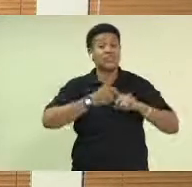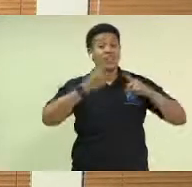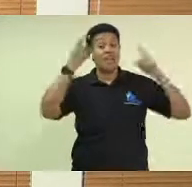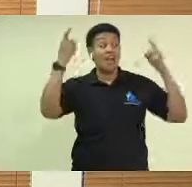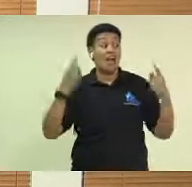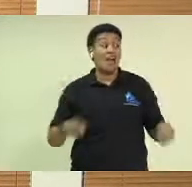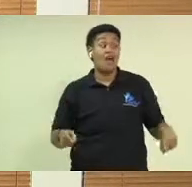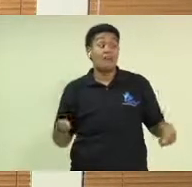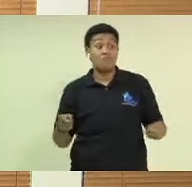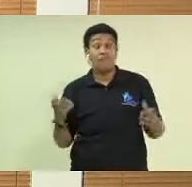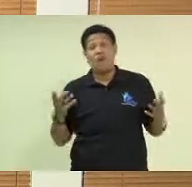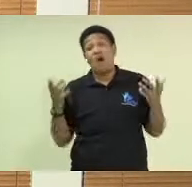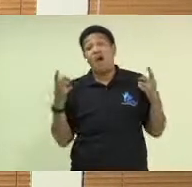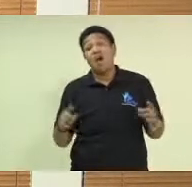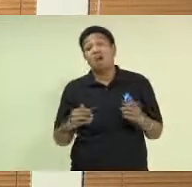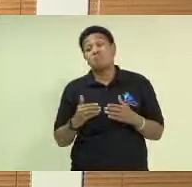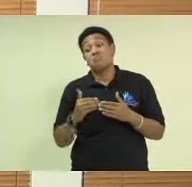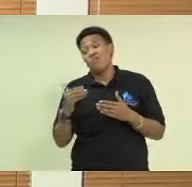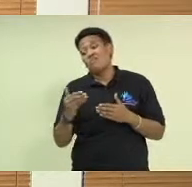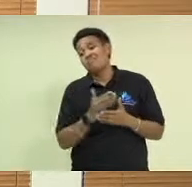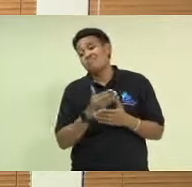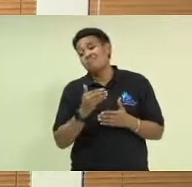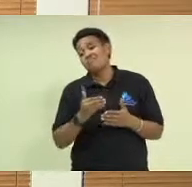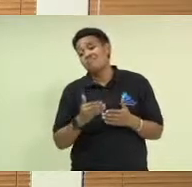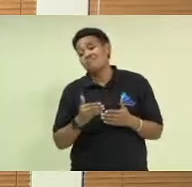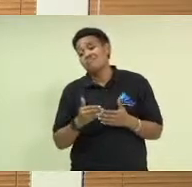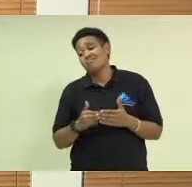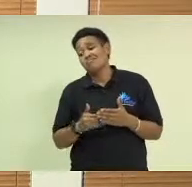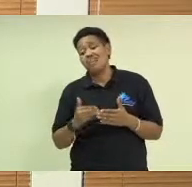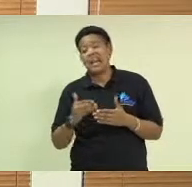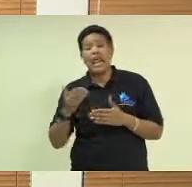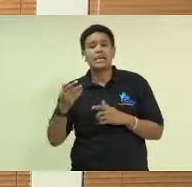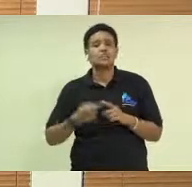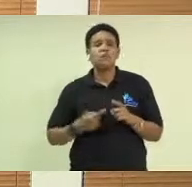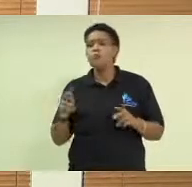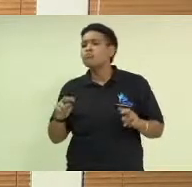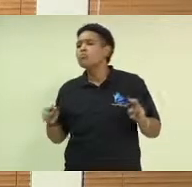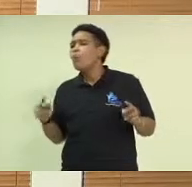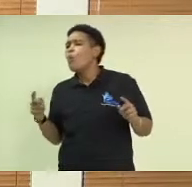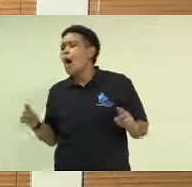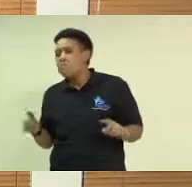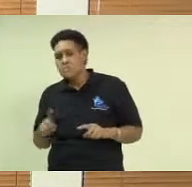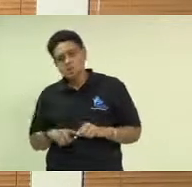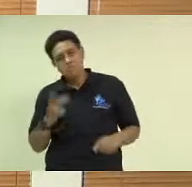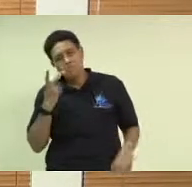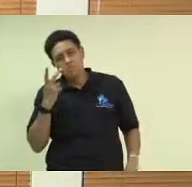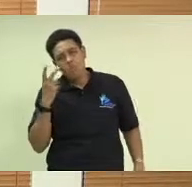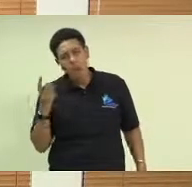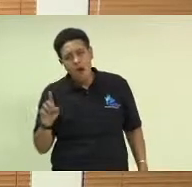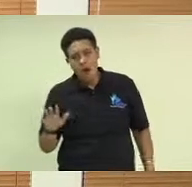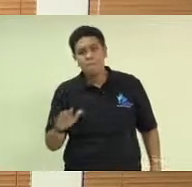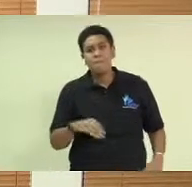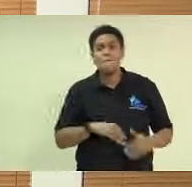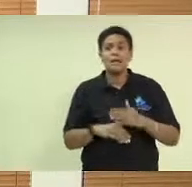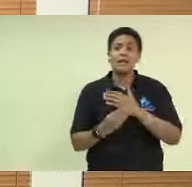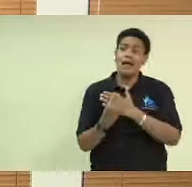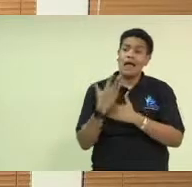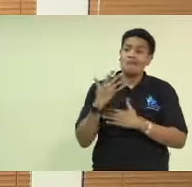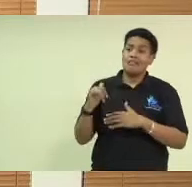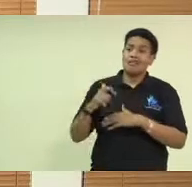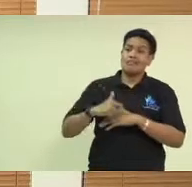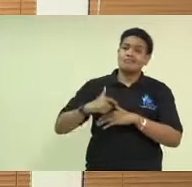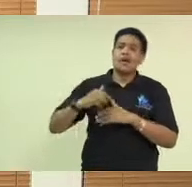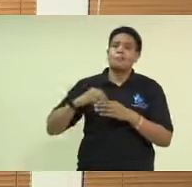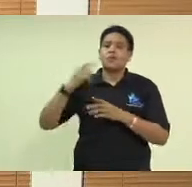happens over the next month. That's going to be based on the advice at that